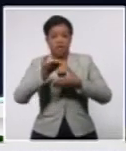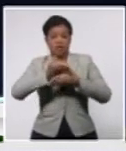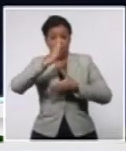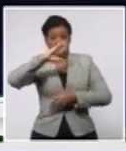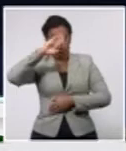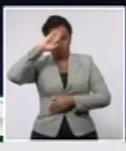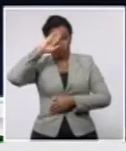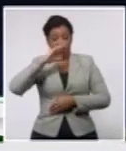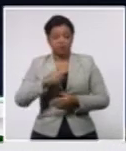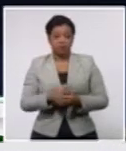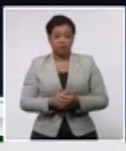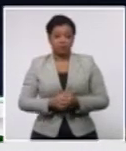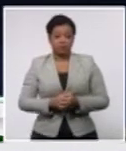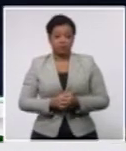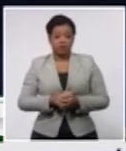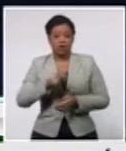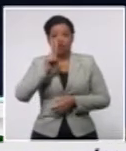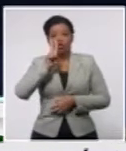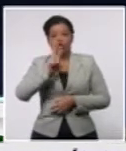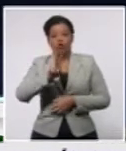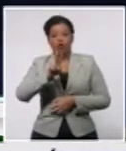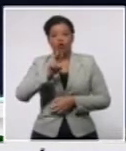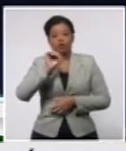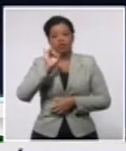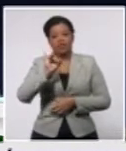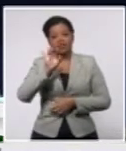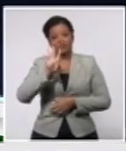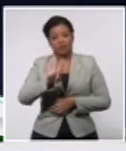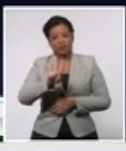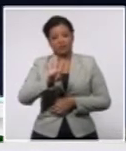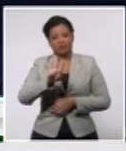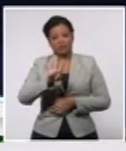376, in Santiago de Cuba,